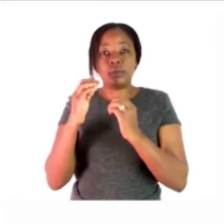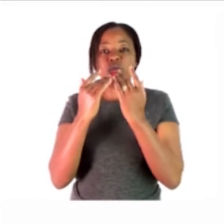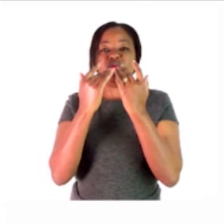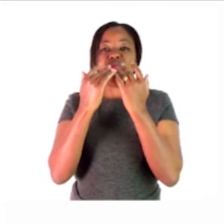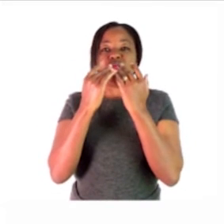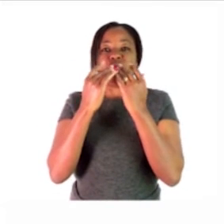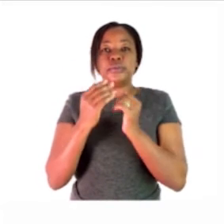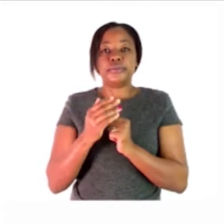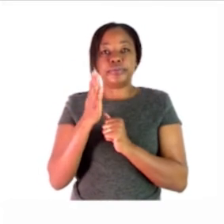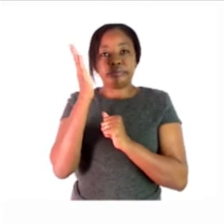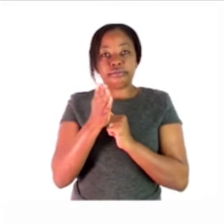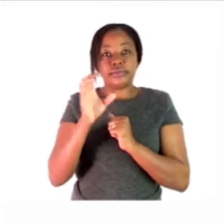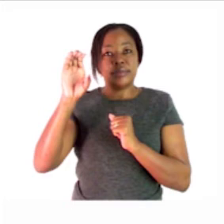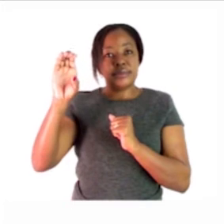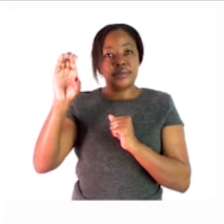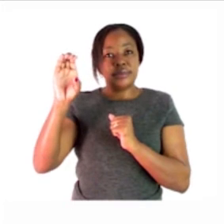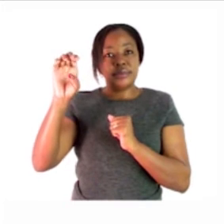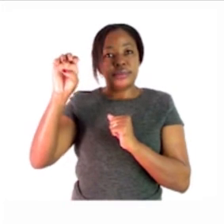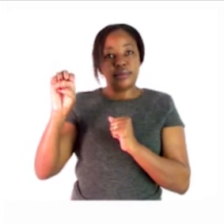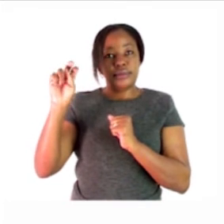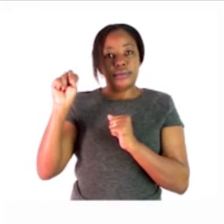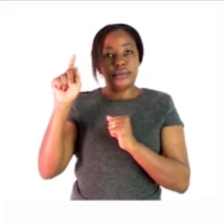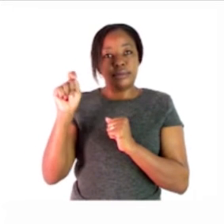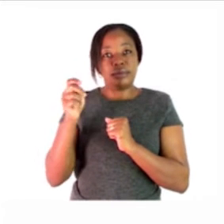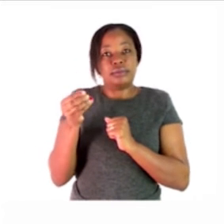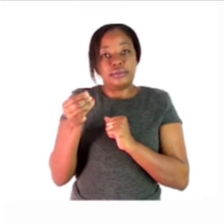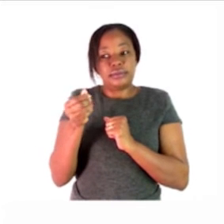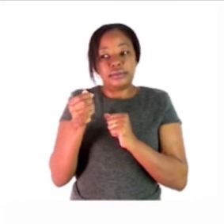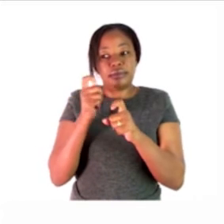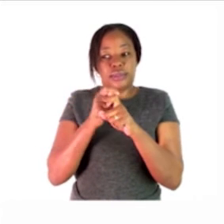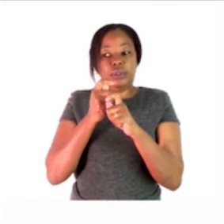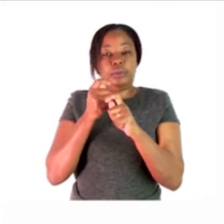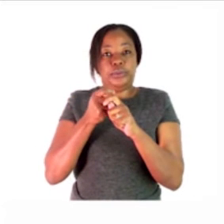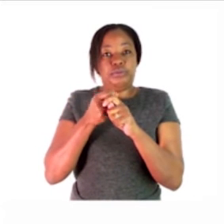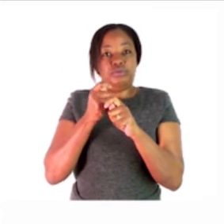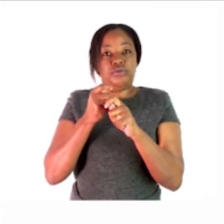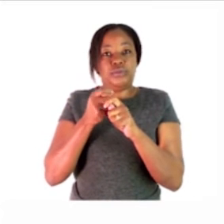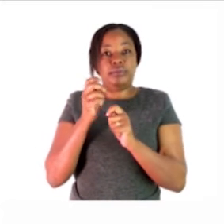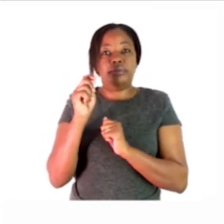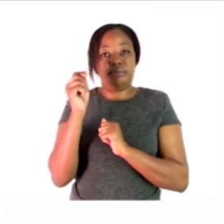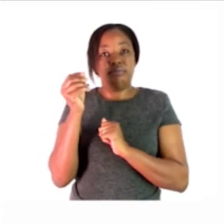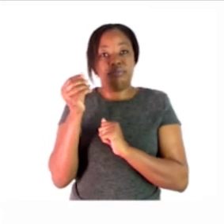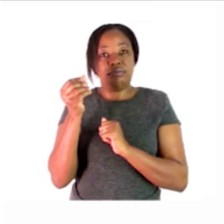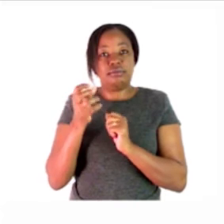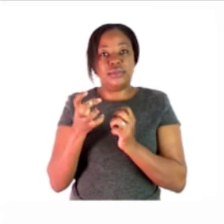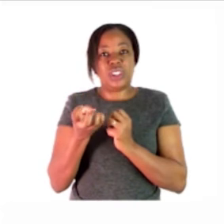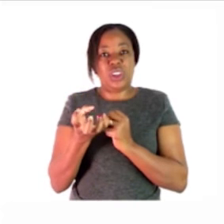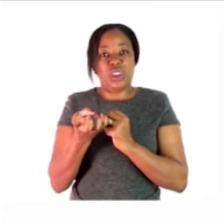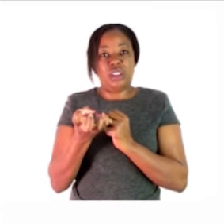read your sentence, it will make sense. The second one, a rest with a tortoise.